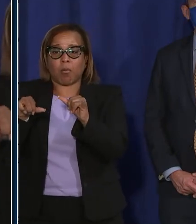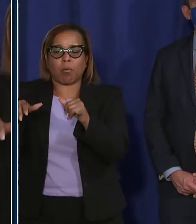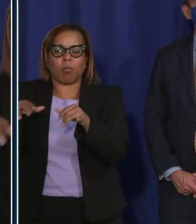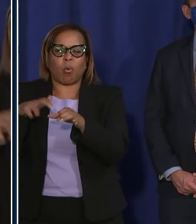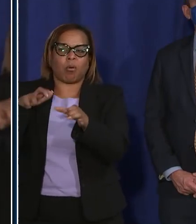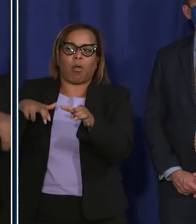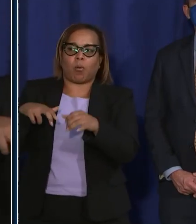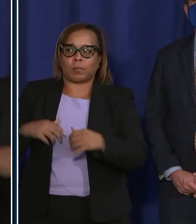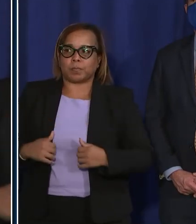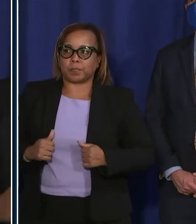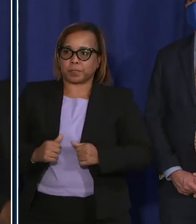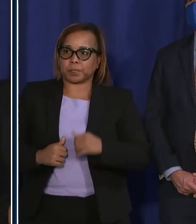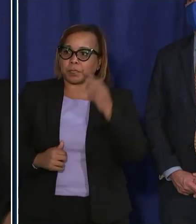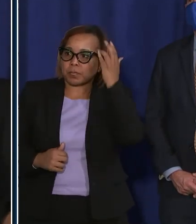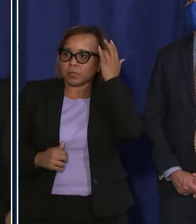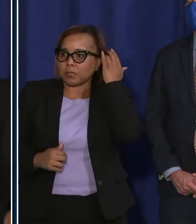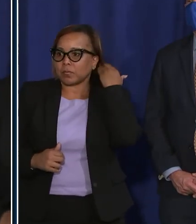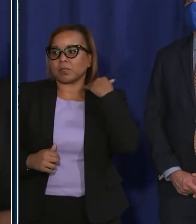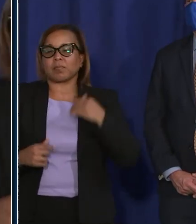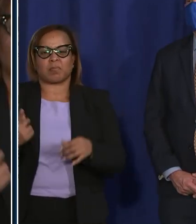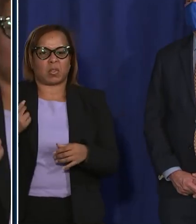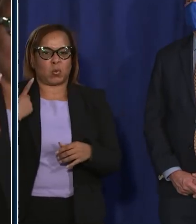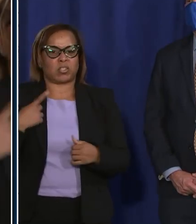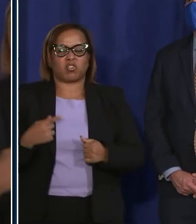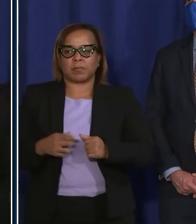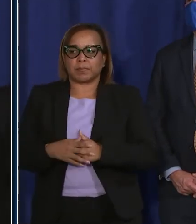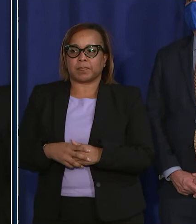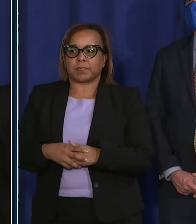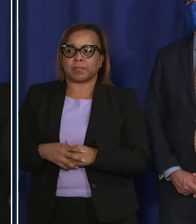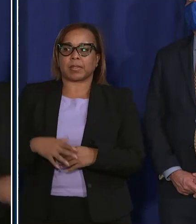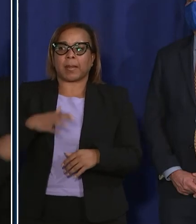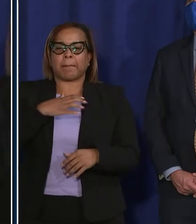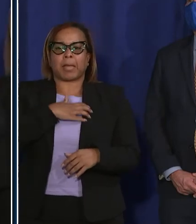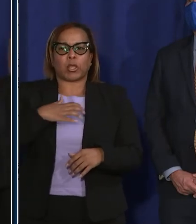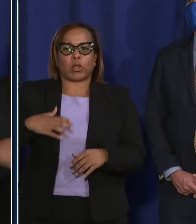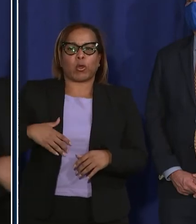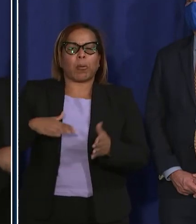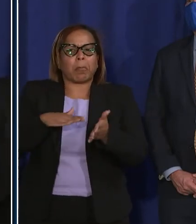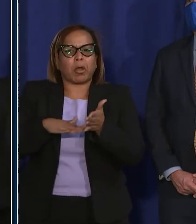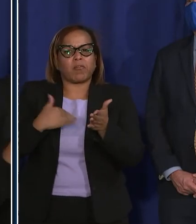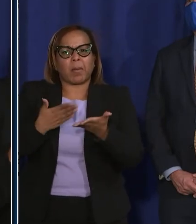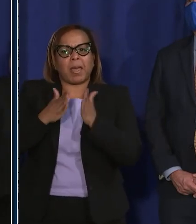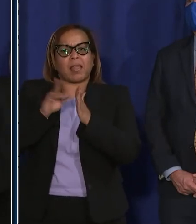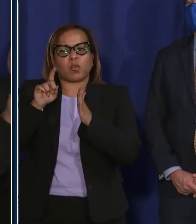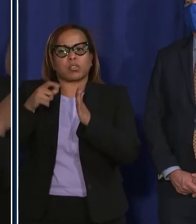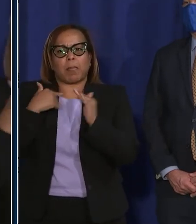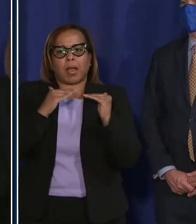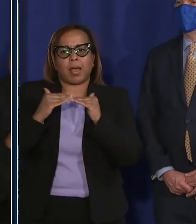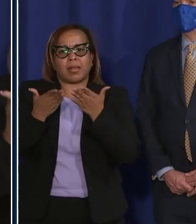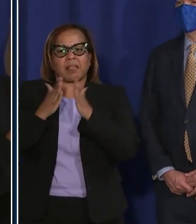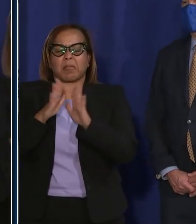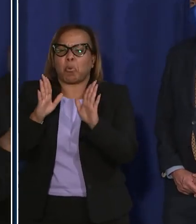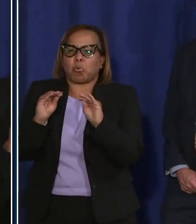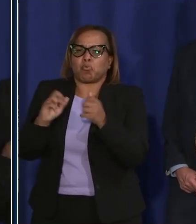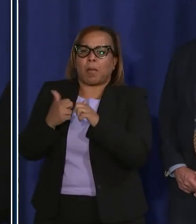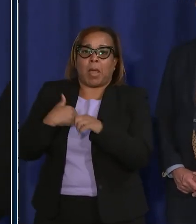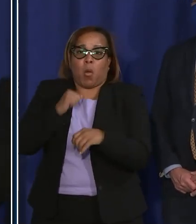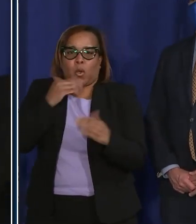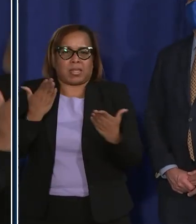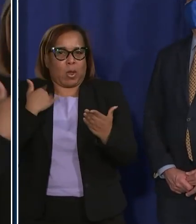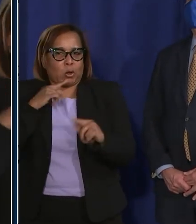Mayor, Craig Wall was already here. I just want to give him a chance to ask this question. Mayor, Okay. pardon me if I'm asking questions that my colleagues asked. Yeah, no I problem. wasn't here to hear